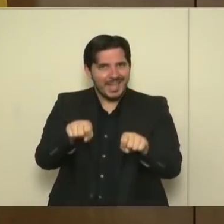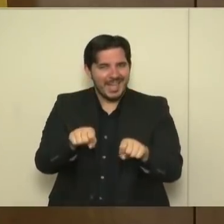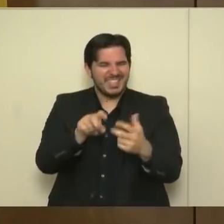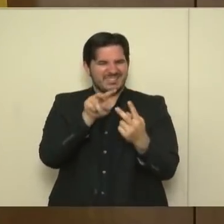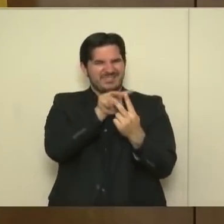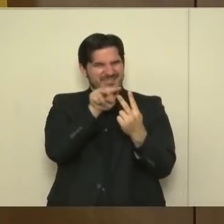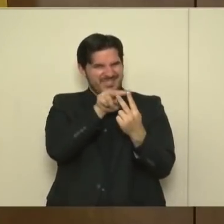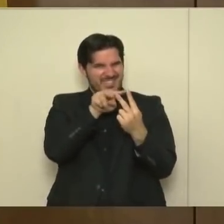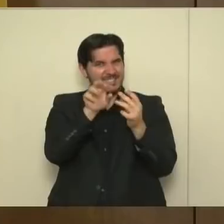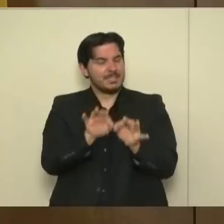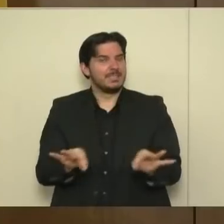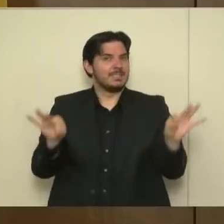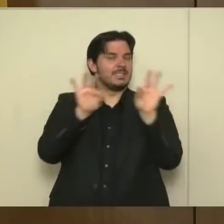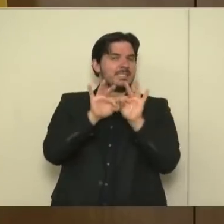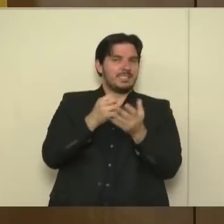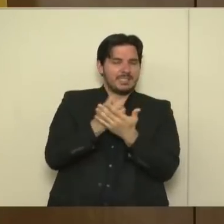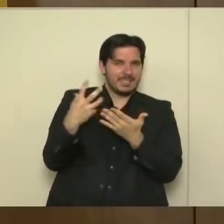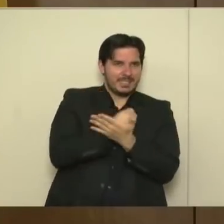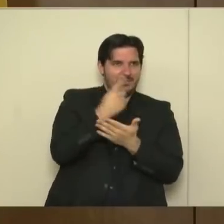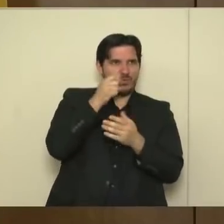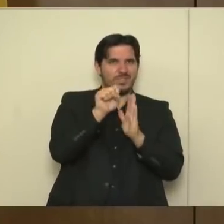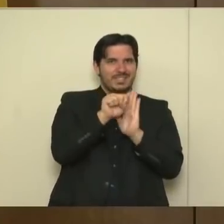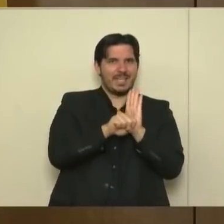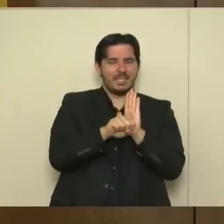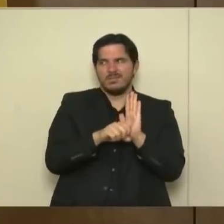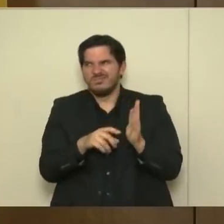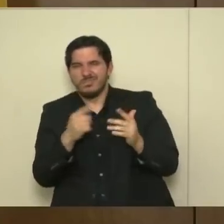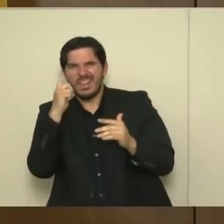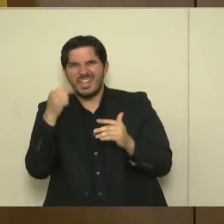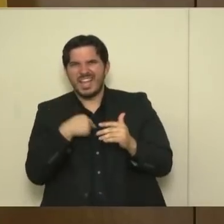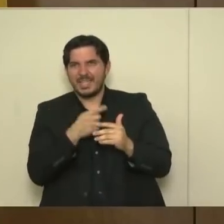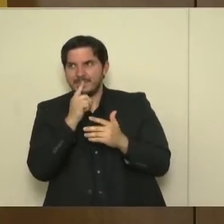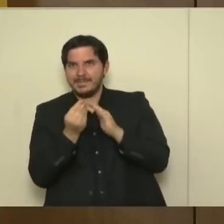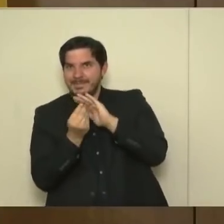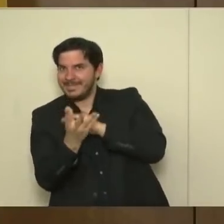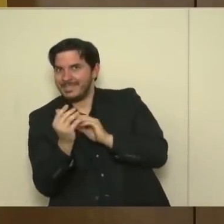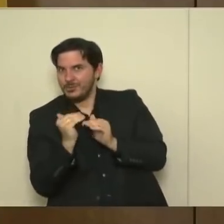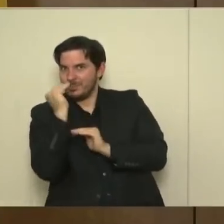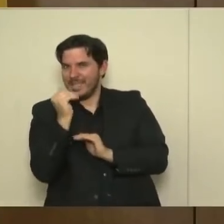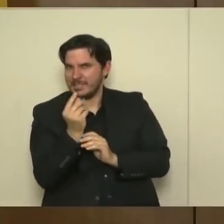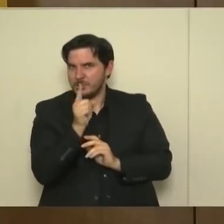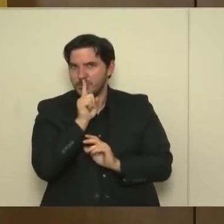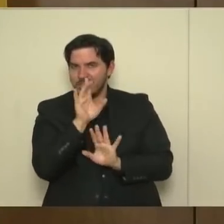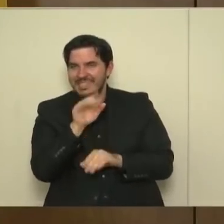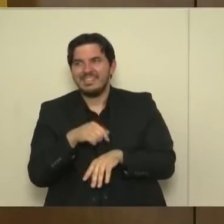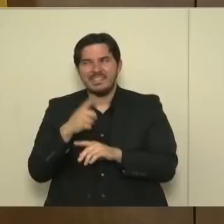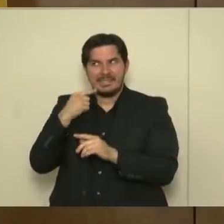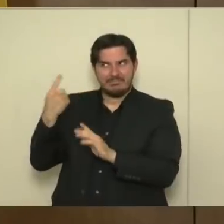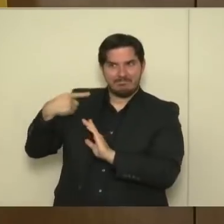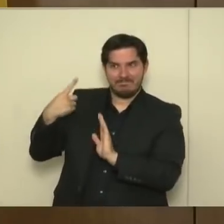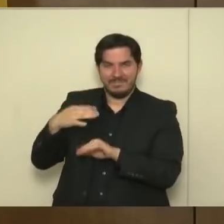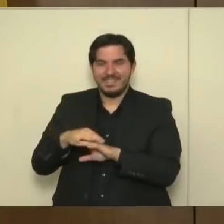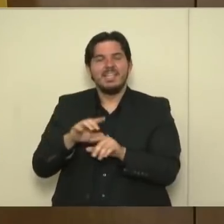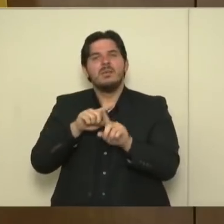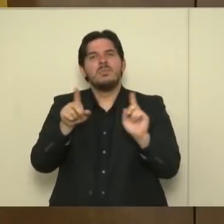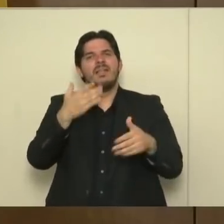probably maybe gave away too much already, but I do want New Mexicans who are writing to us, giving us their own data sets. I